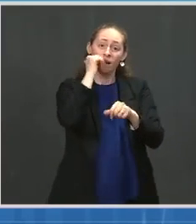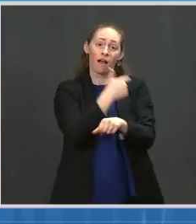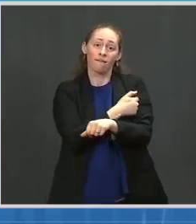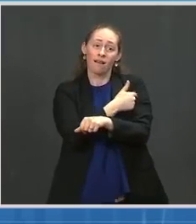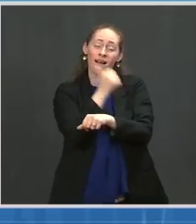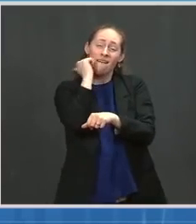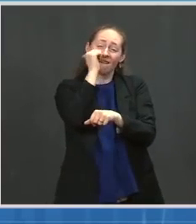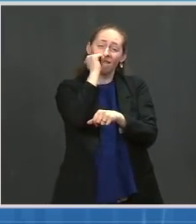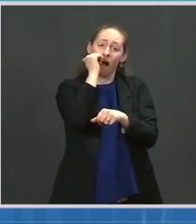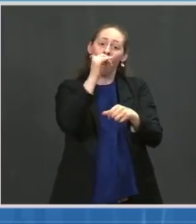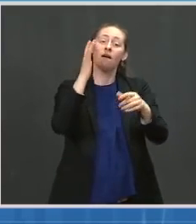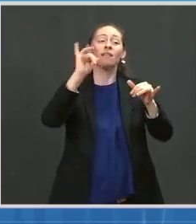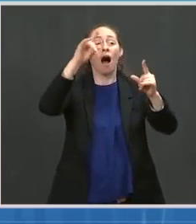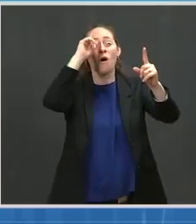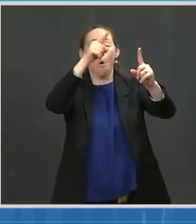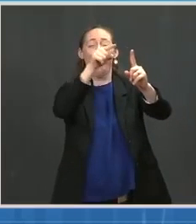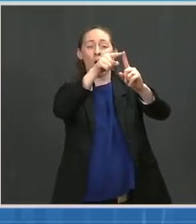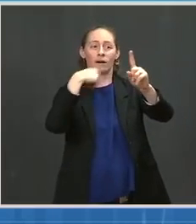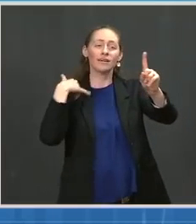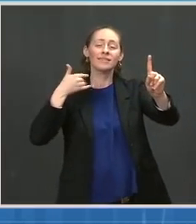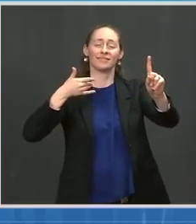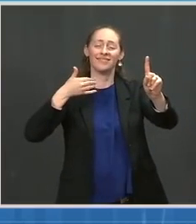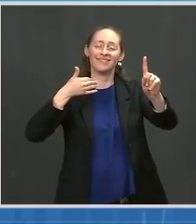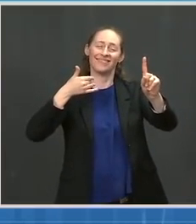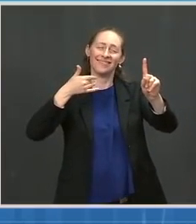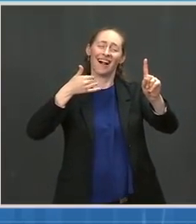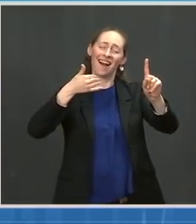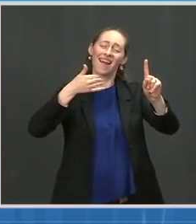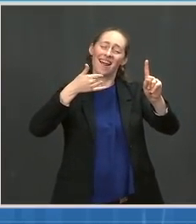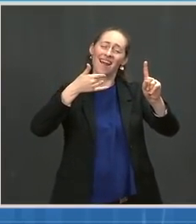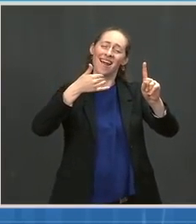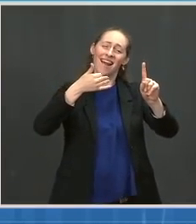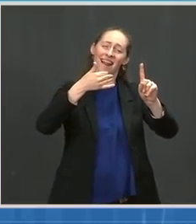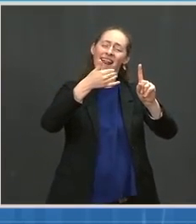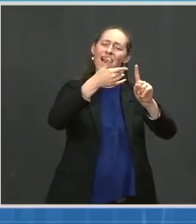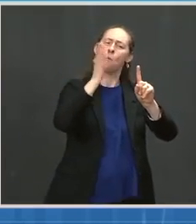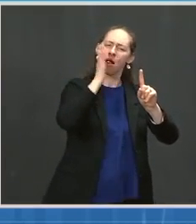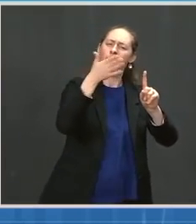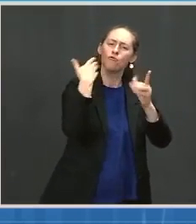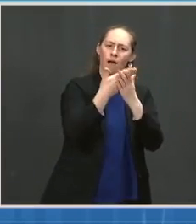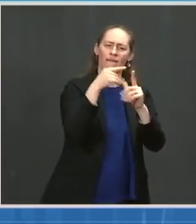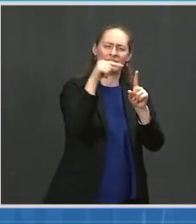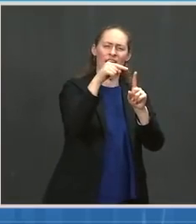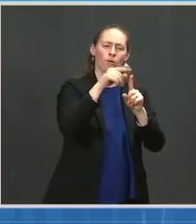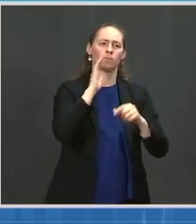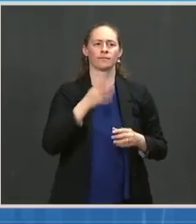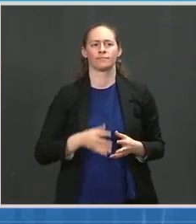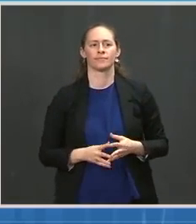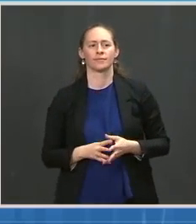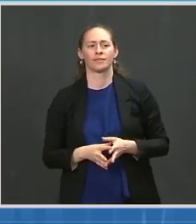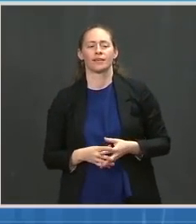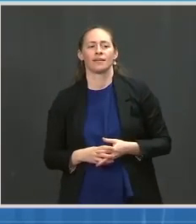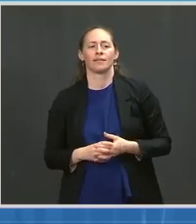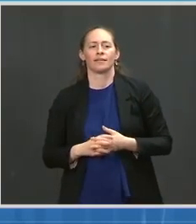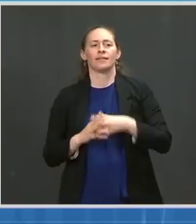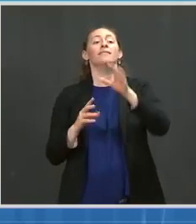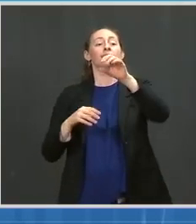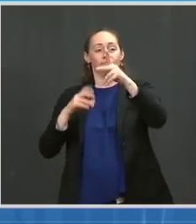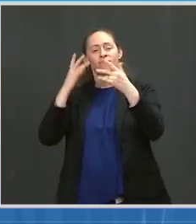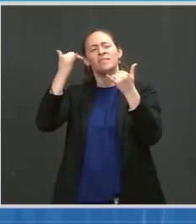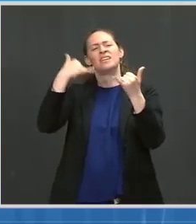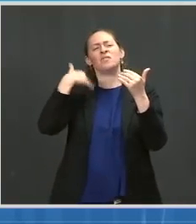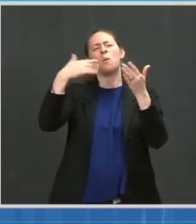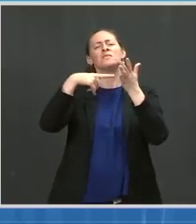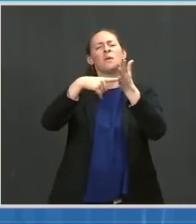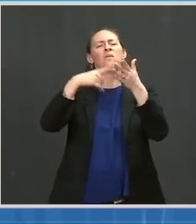closer to that endpoint to where we want to be. And it was, in fact, part of the reason that I showed that slide of emergency department